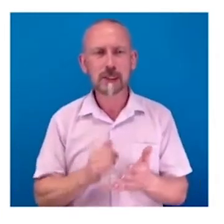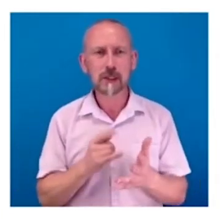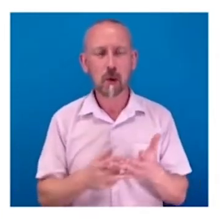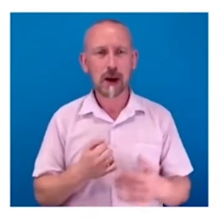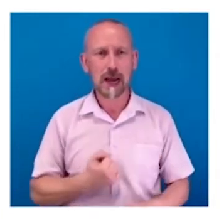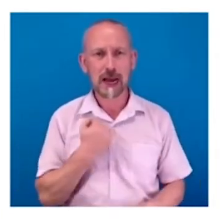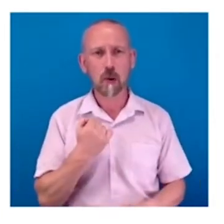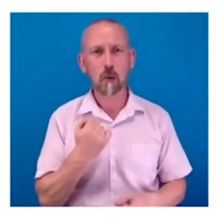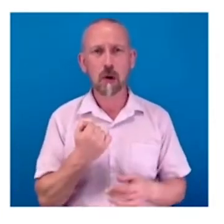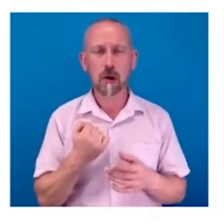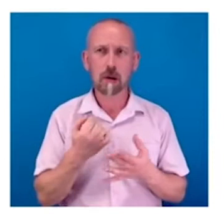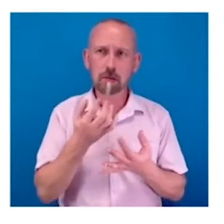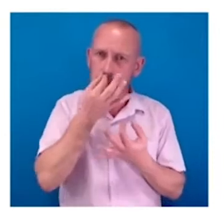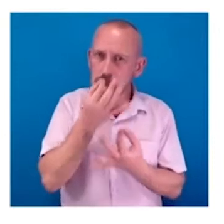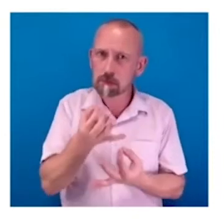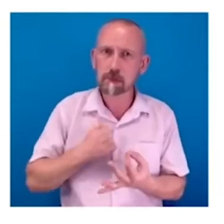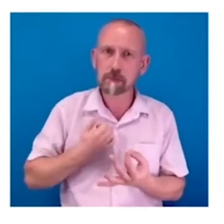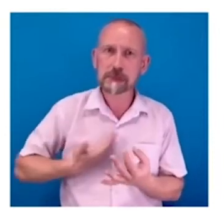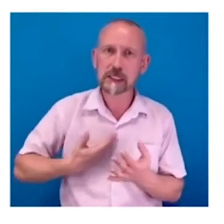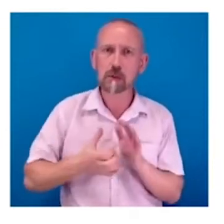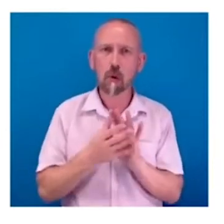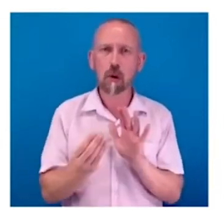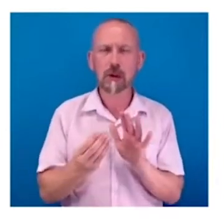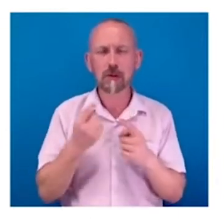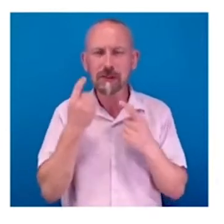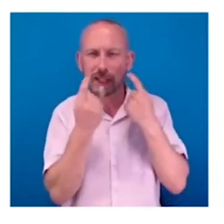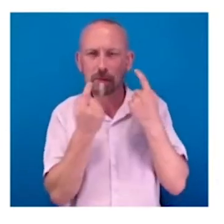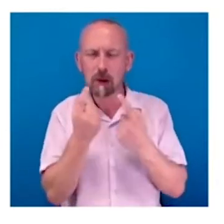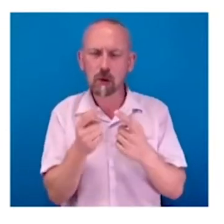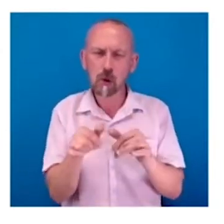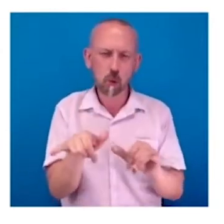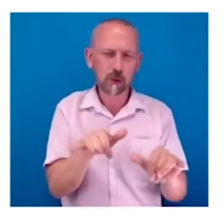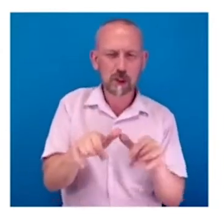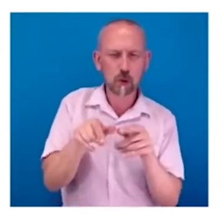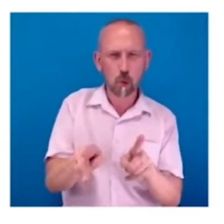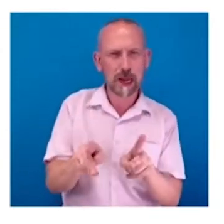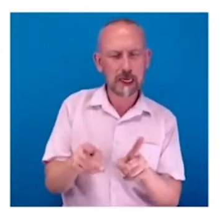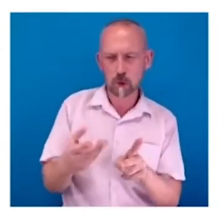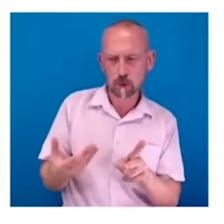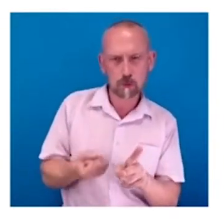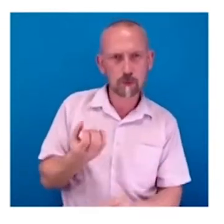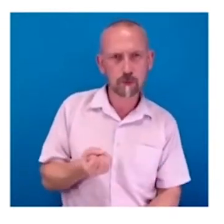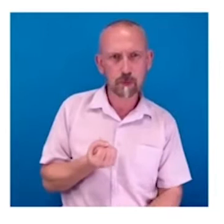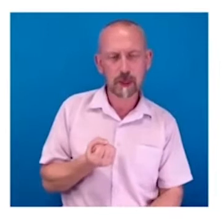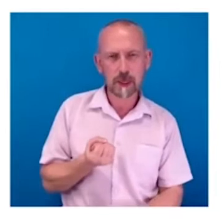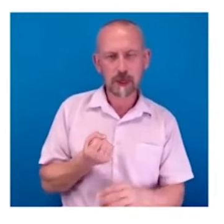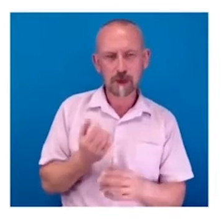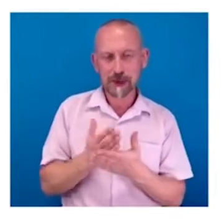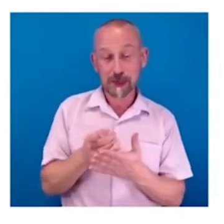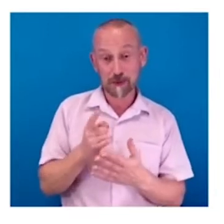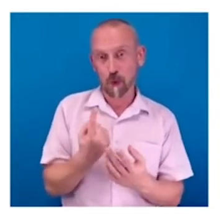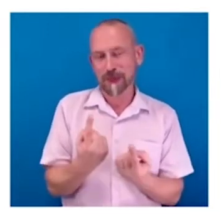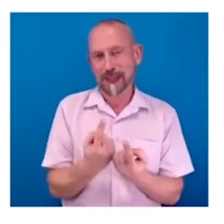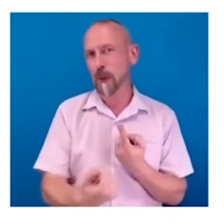like deciding which monetization strategy to go with was this postcard. I don't know if it's the same